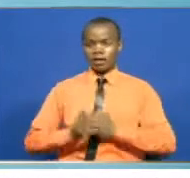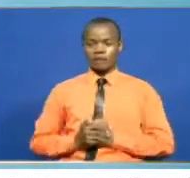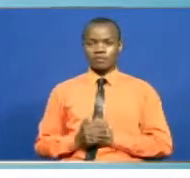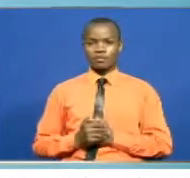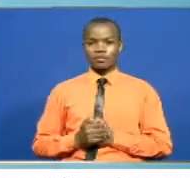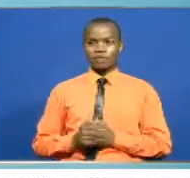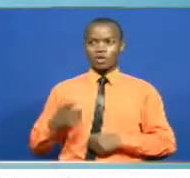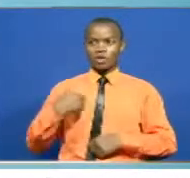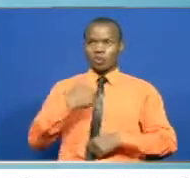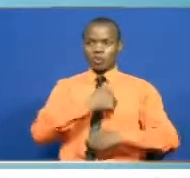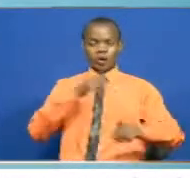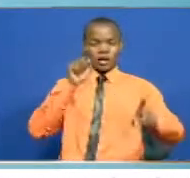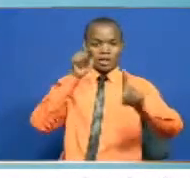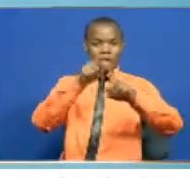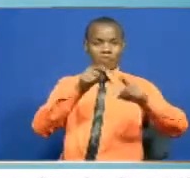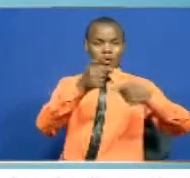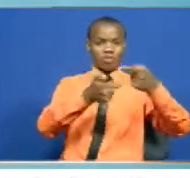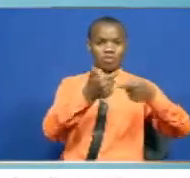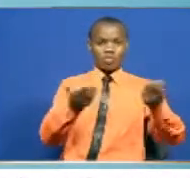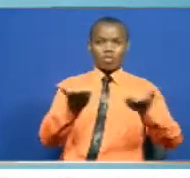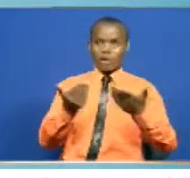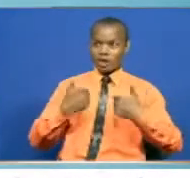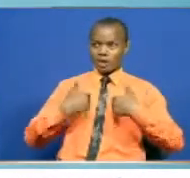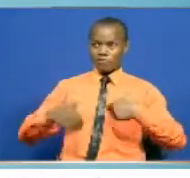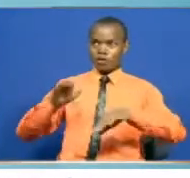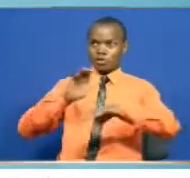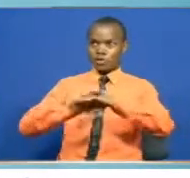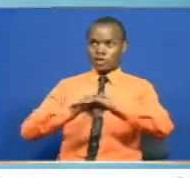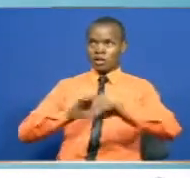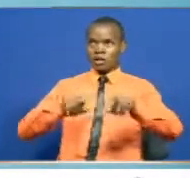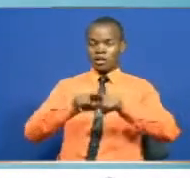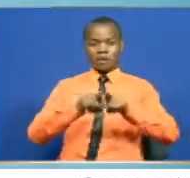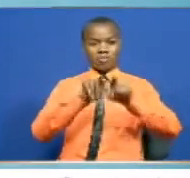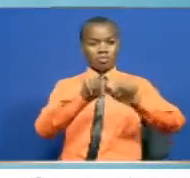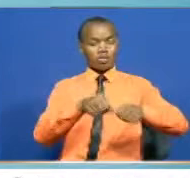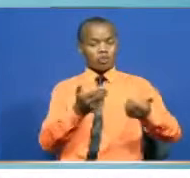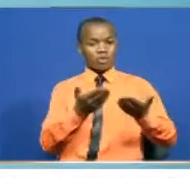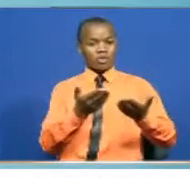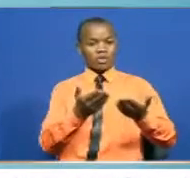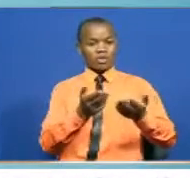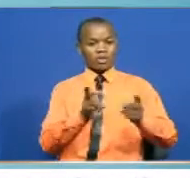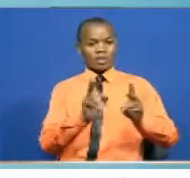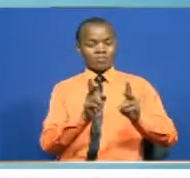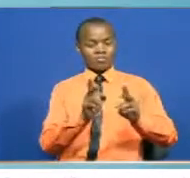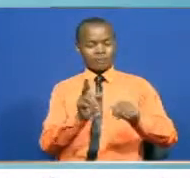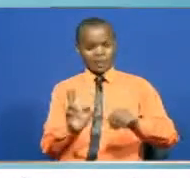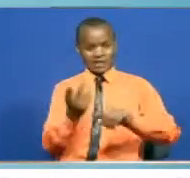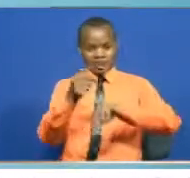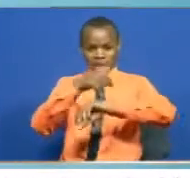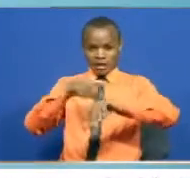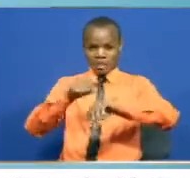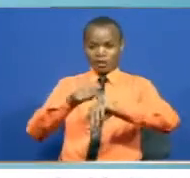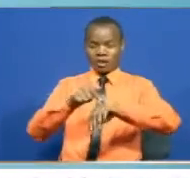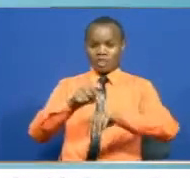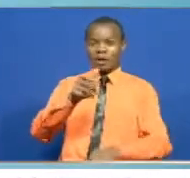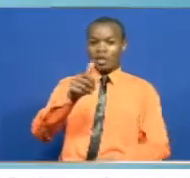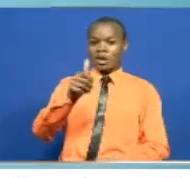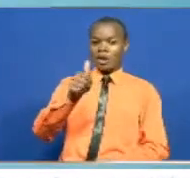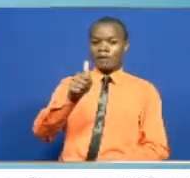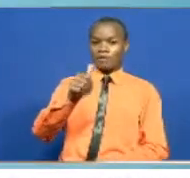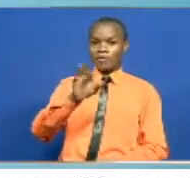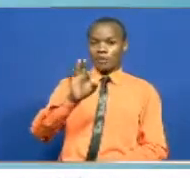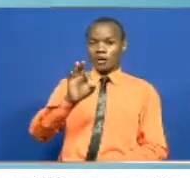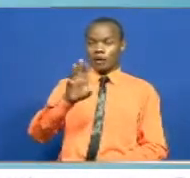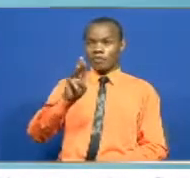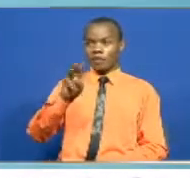looking to continue with the momentum. We have very good momentum going into this second round of the AfroBasket qualifiers. So we have high spirits